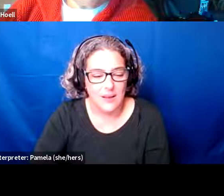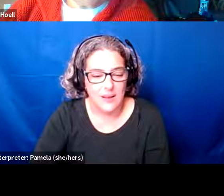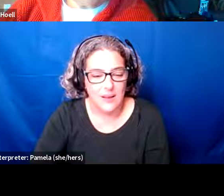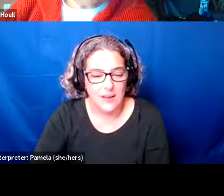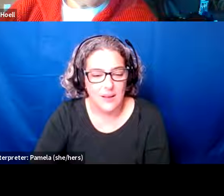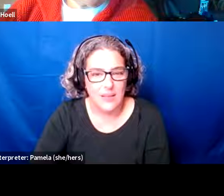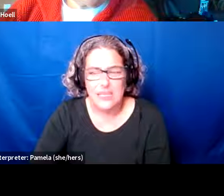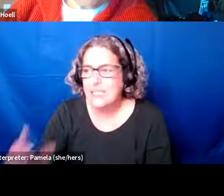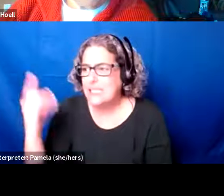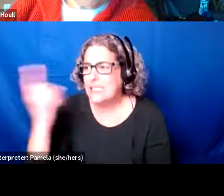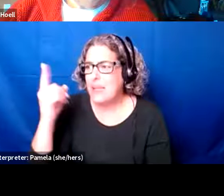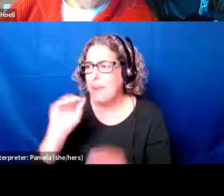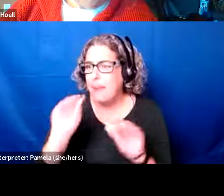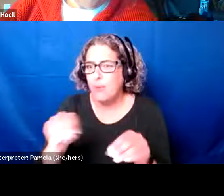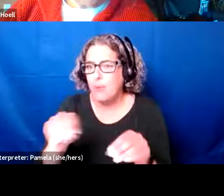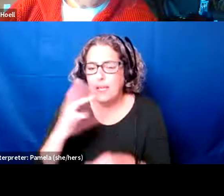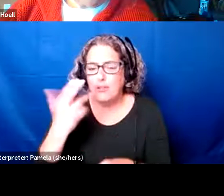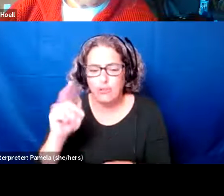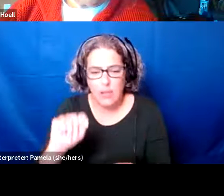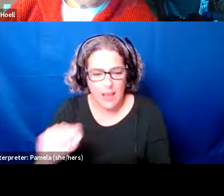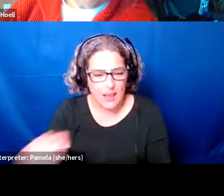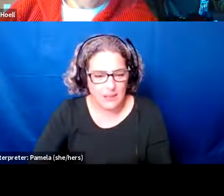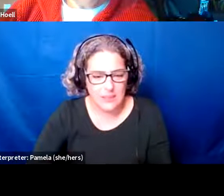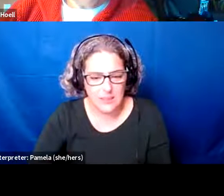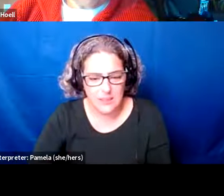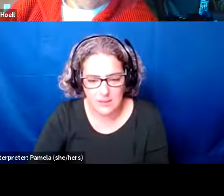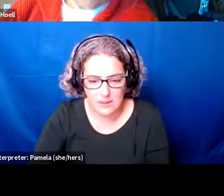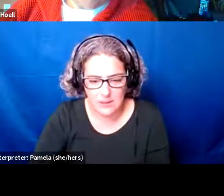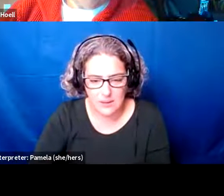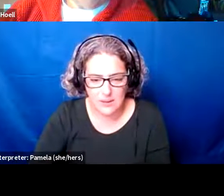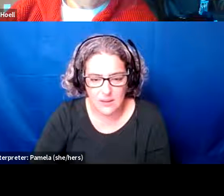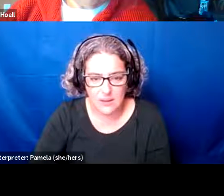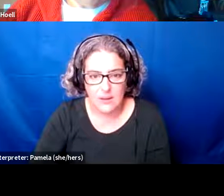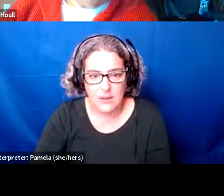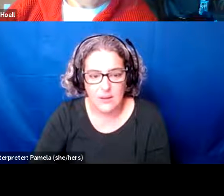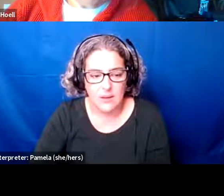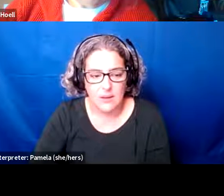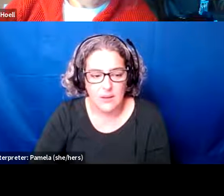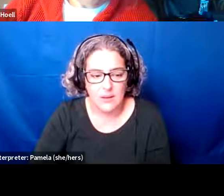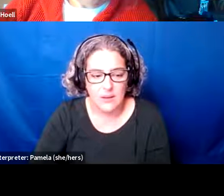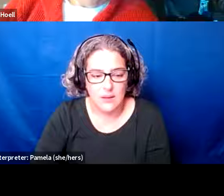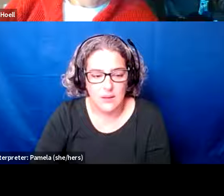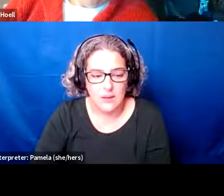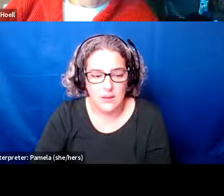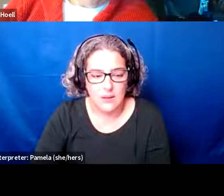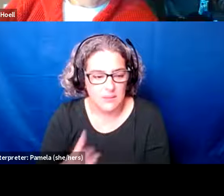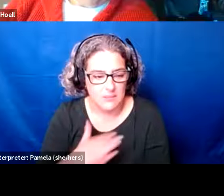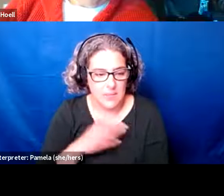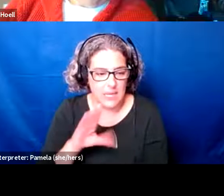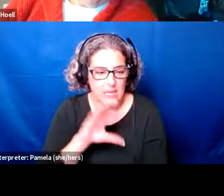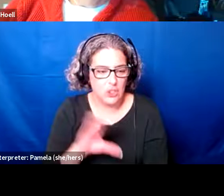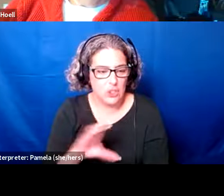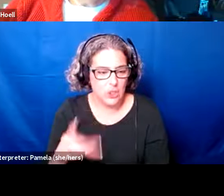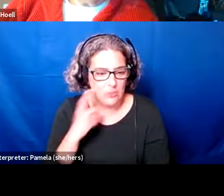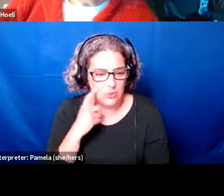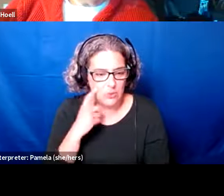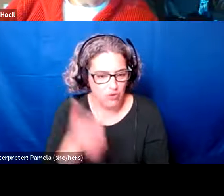chat, and it was addressed to for Carla. I think,